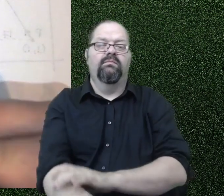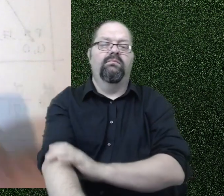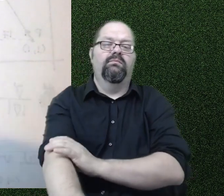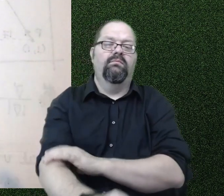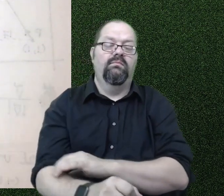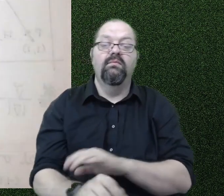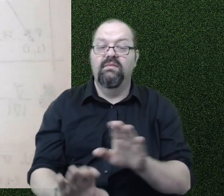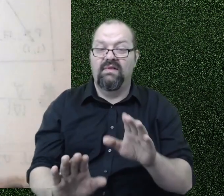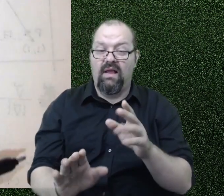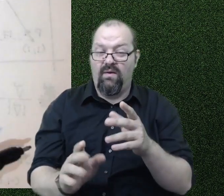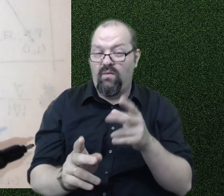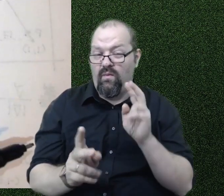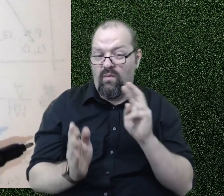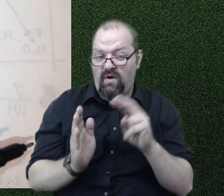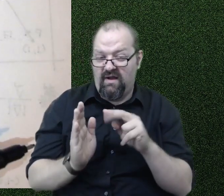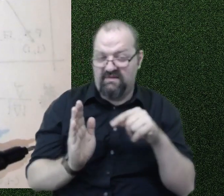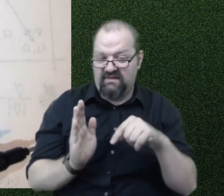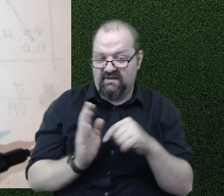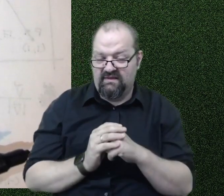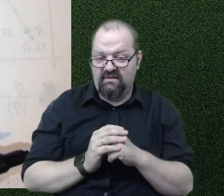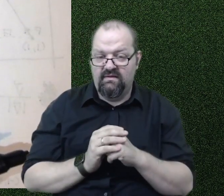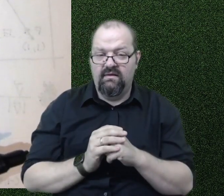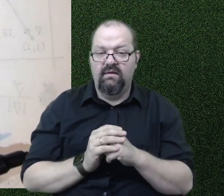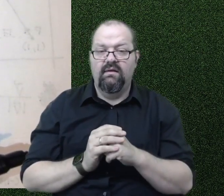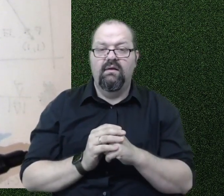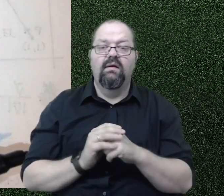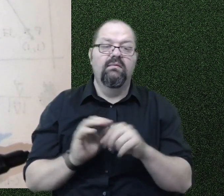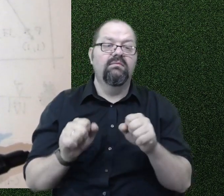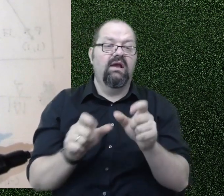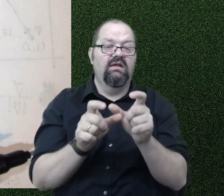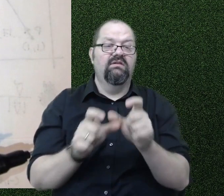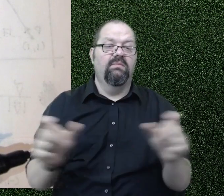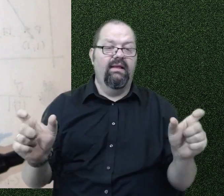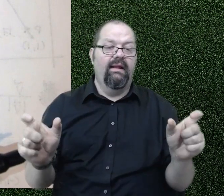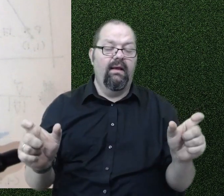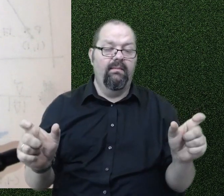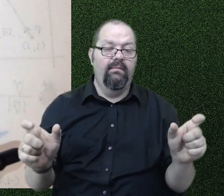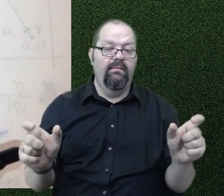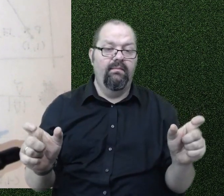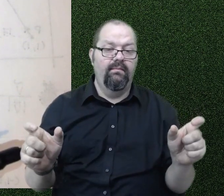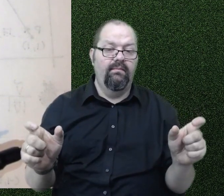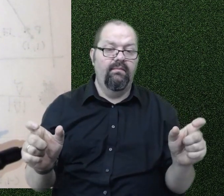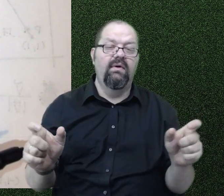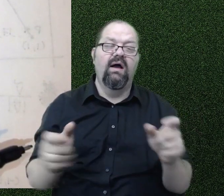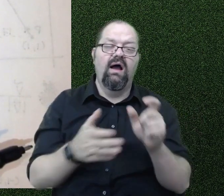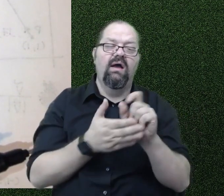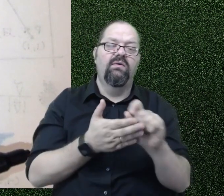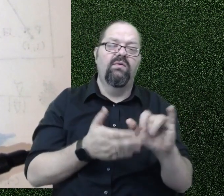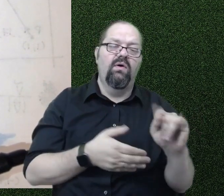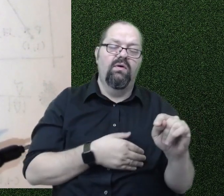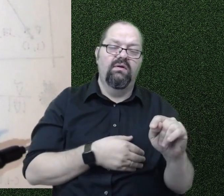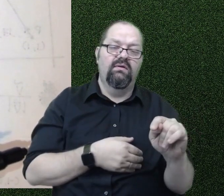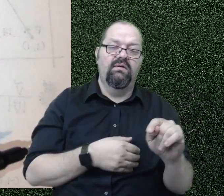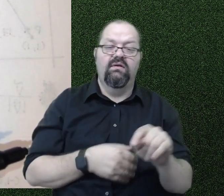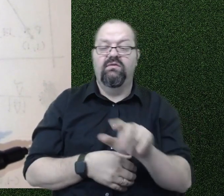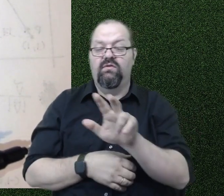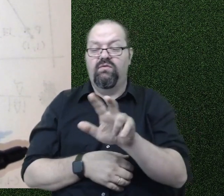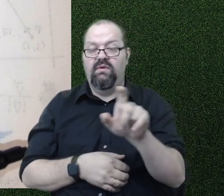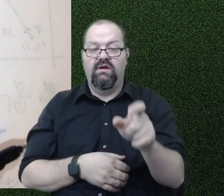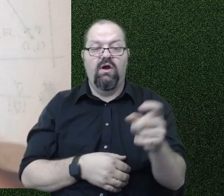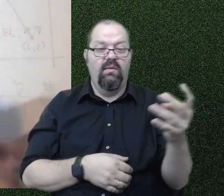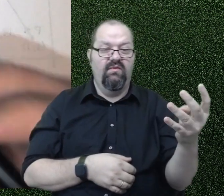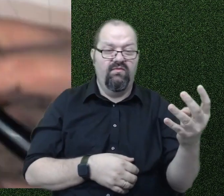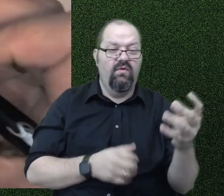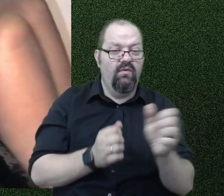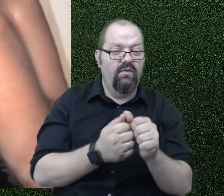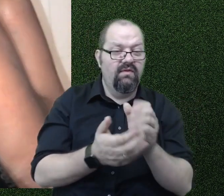Now watch this. This can be split up. I've written it as 3, 4 like this in